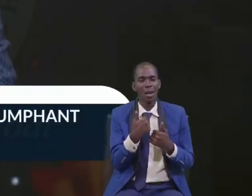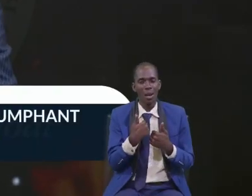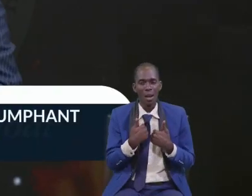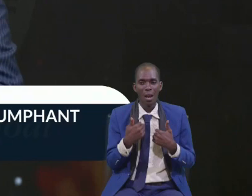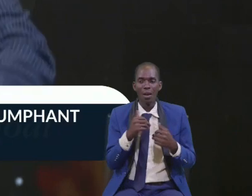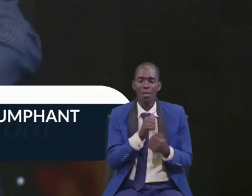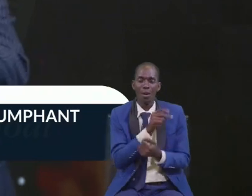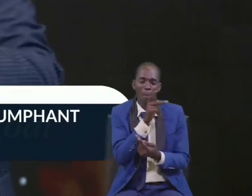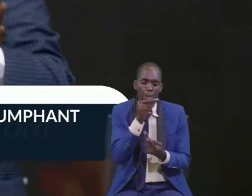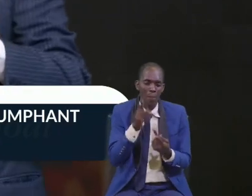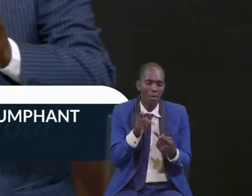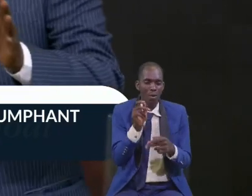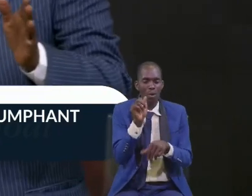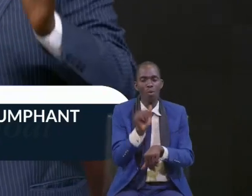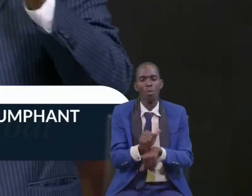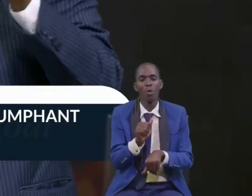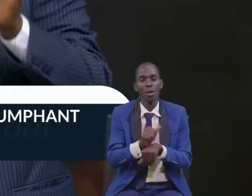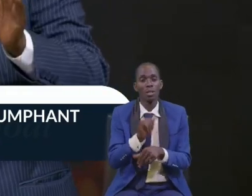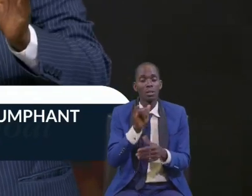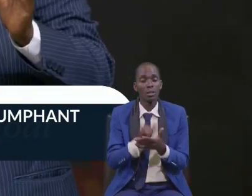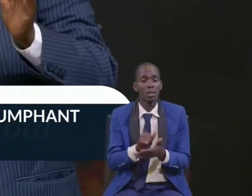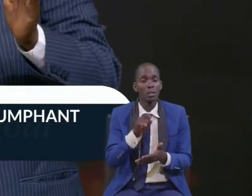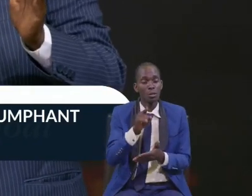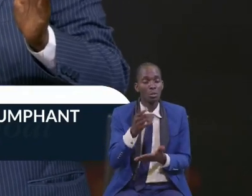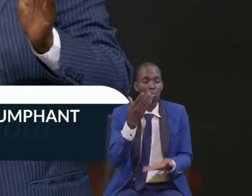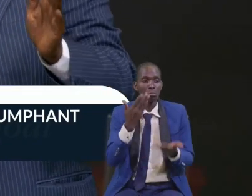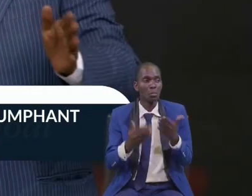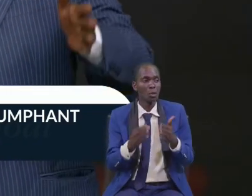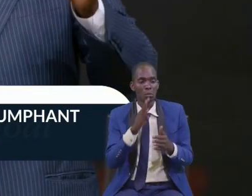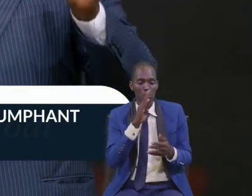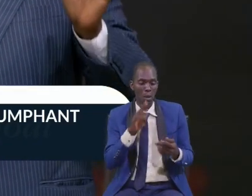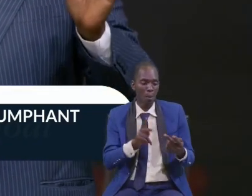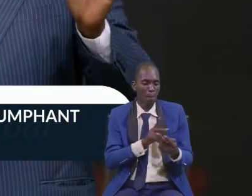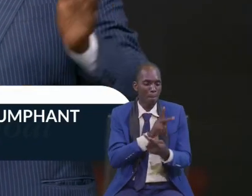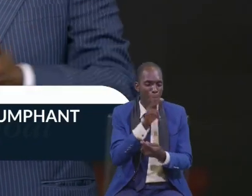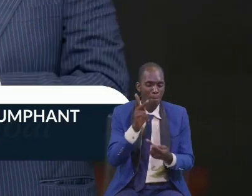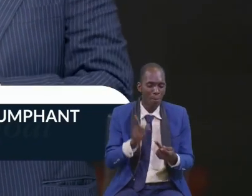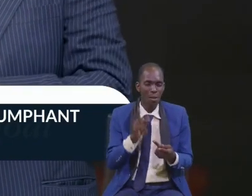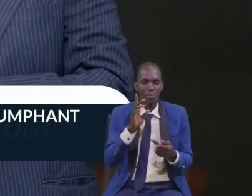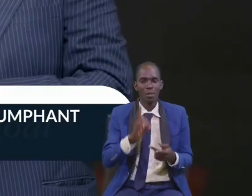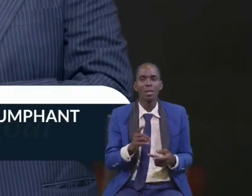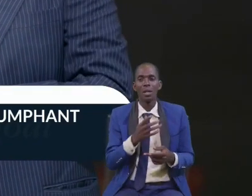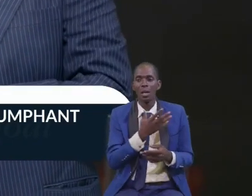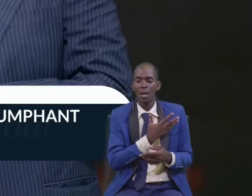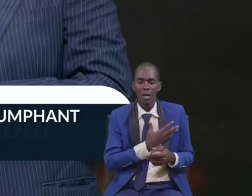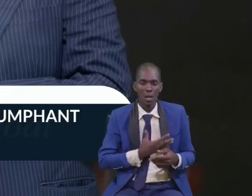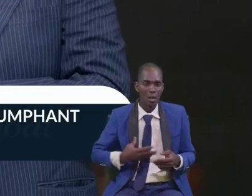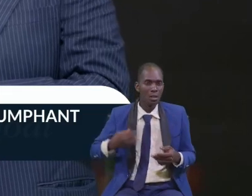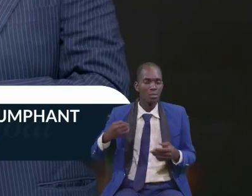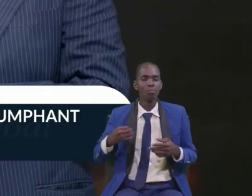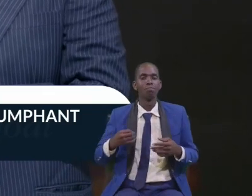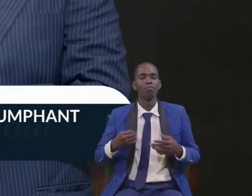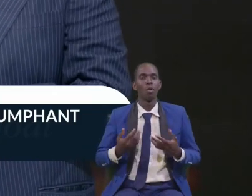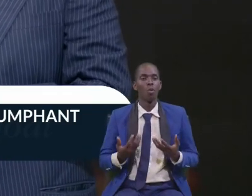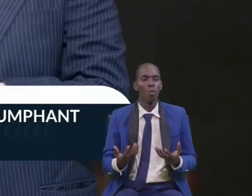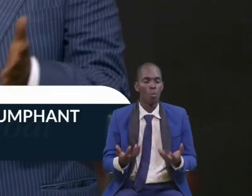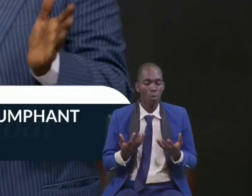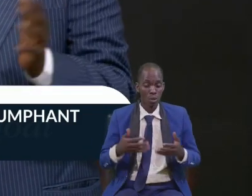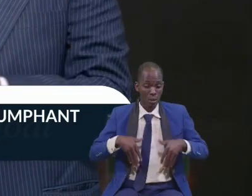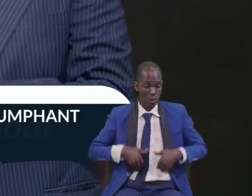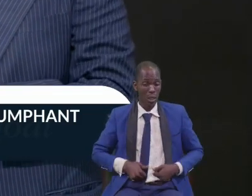perfect work, that she may be perfect and entire, wanting